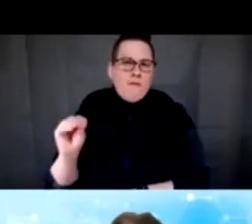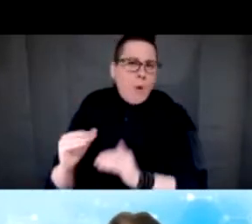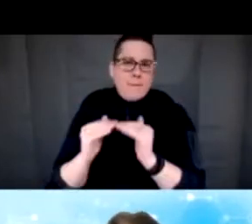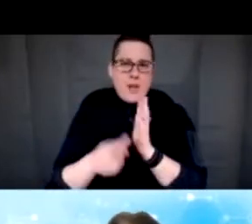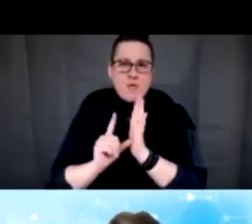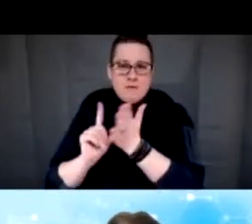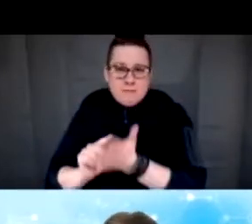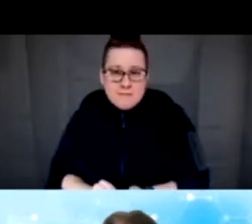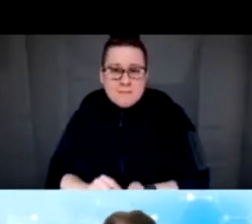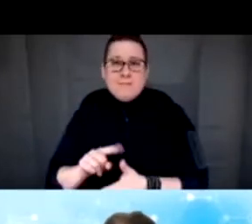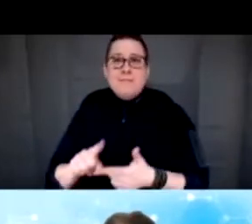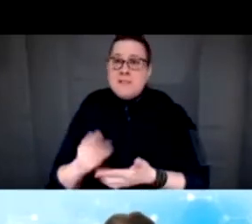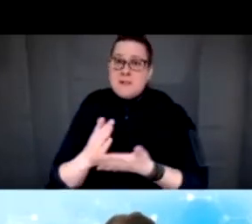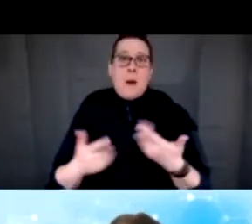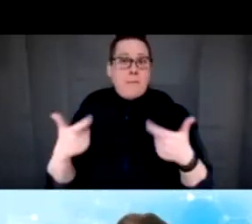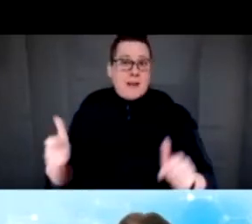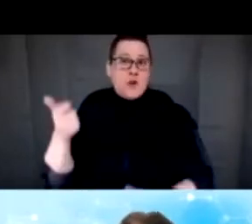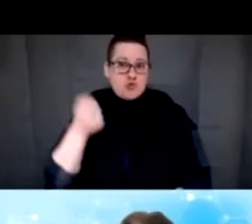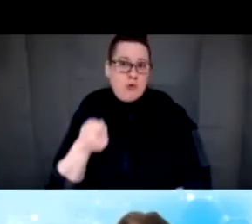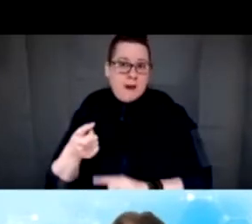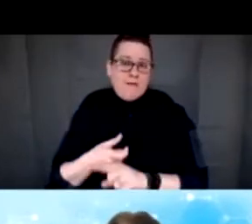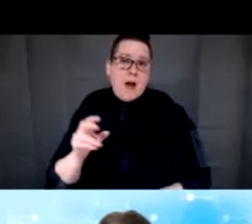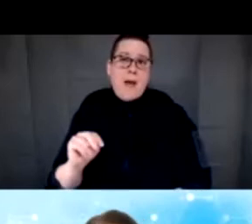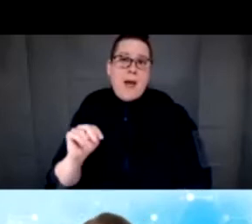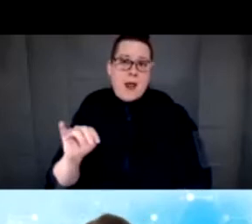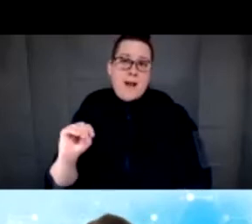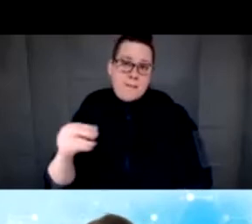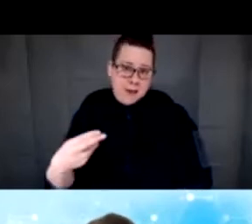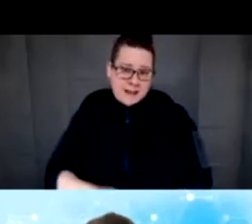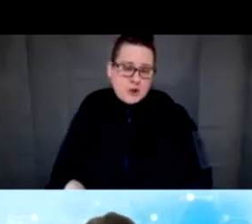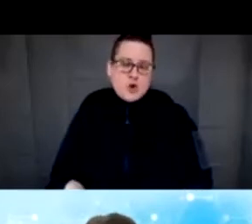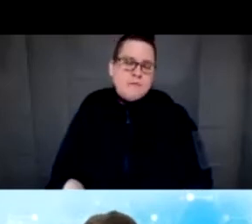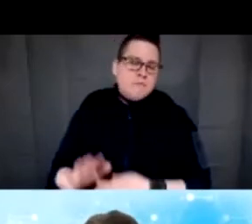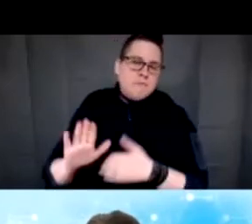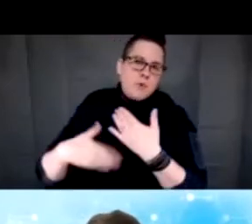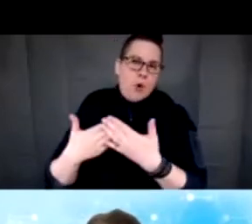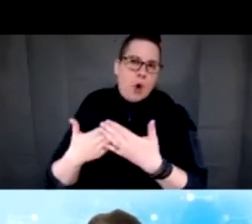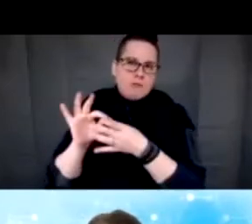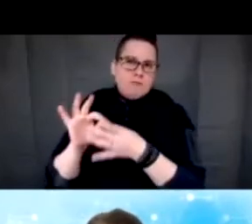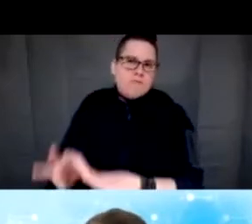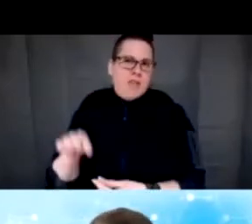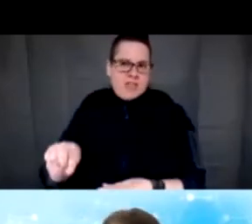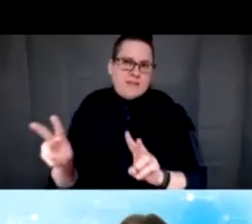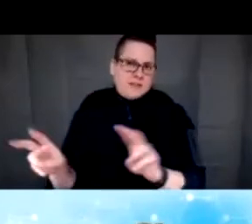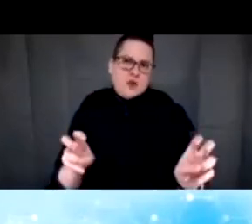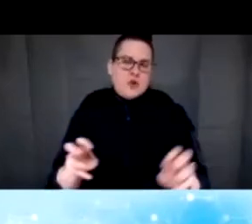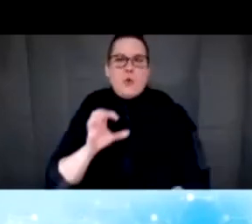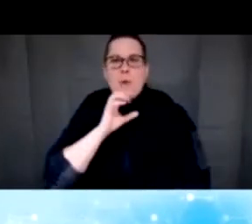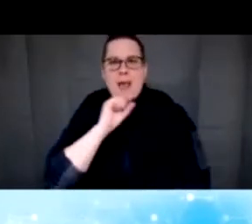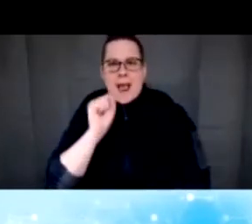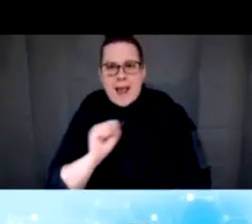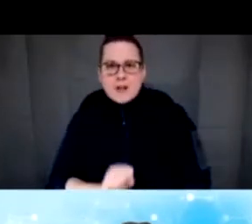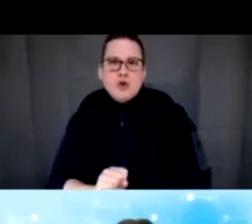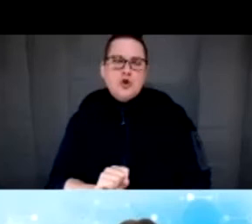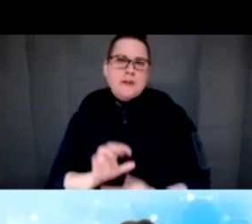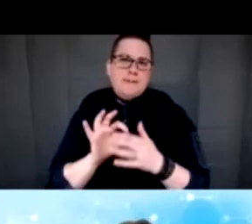of major grants from the National Institute of Mental Health revolving around this issue of aging